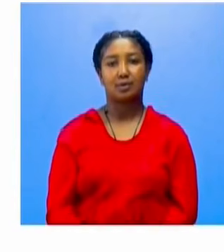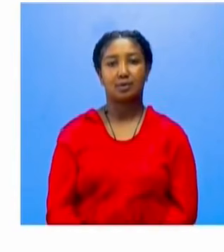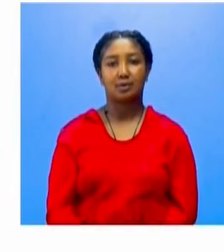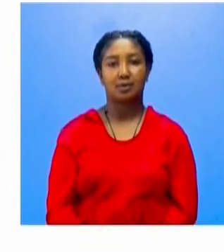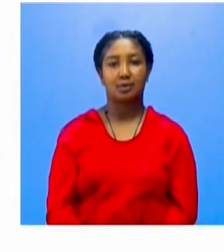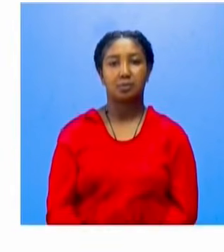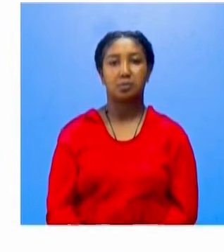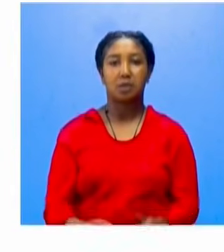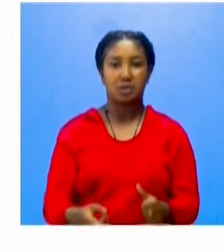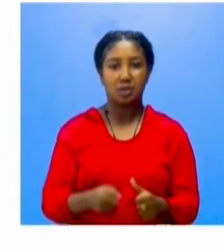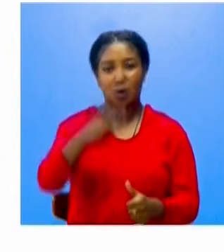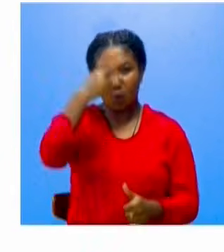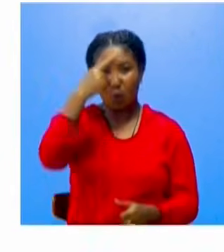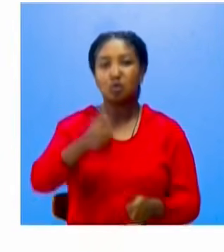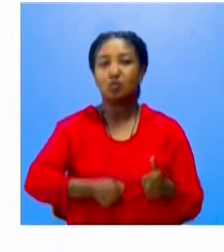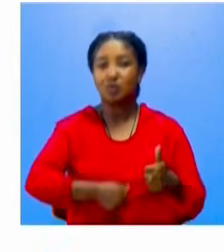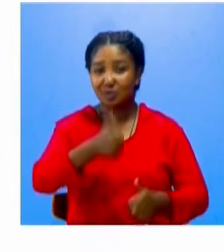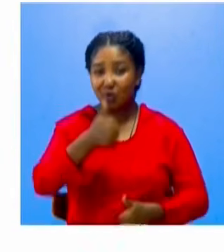cause